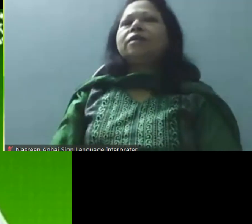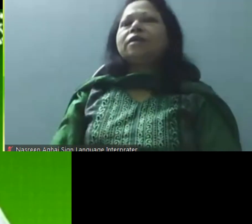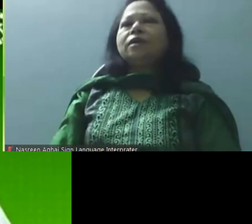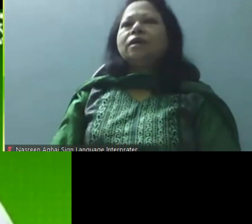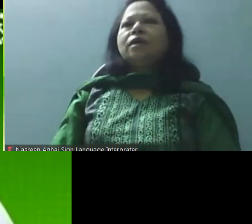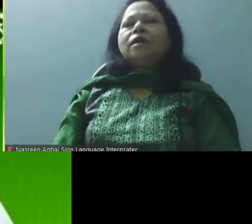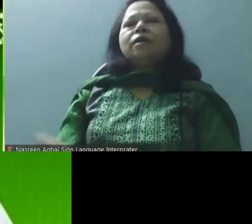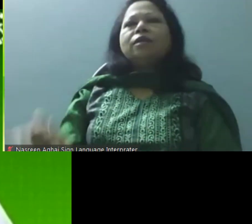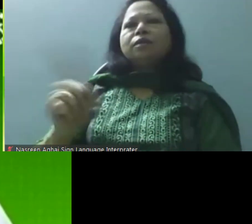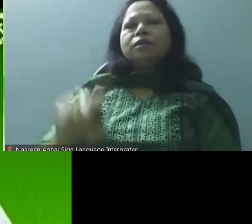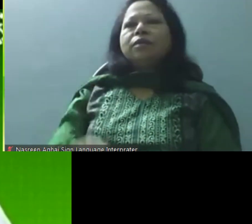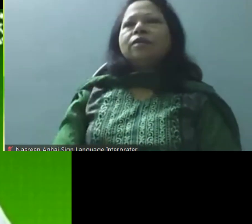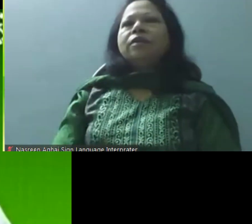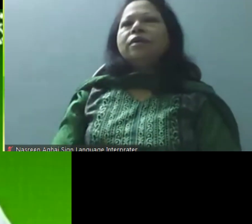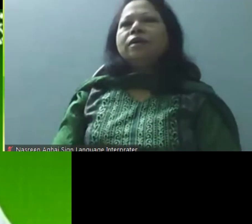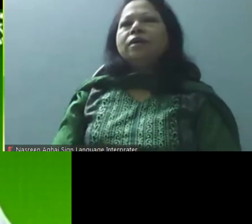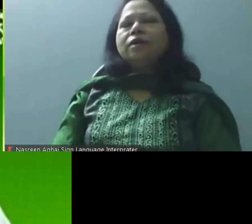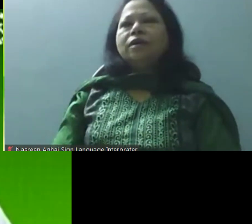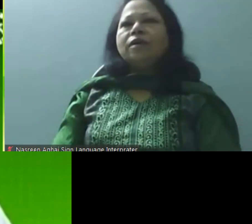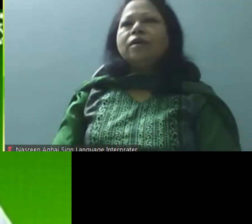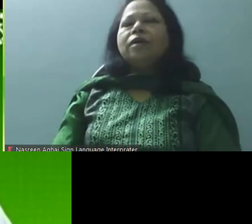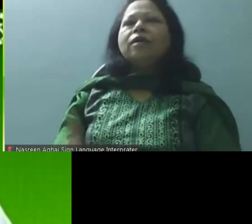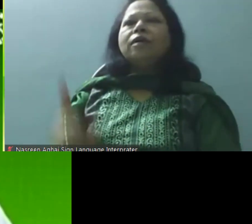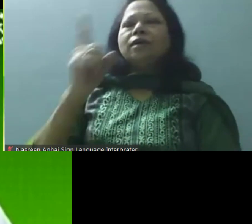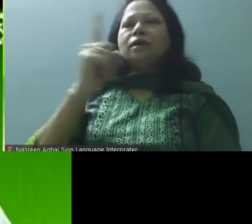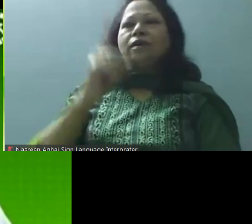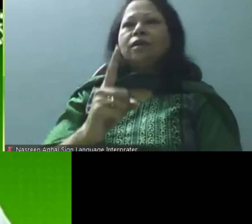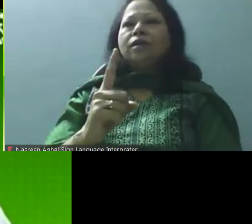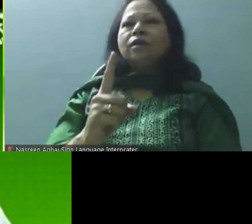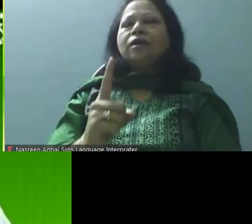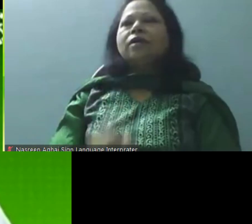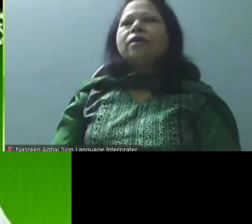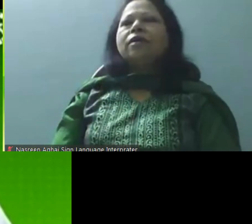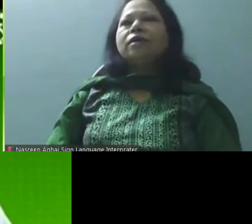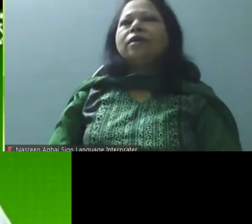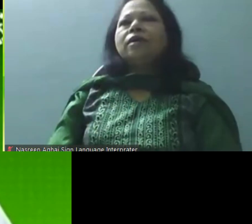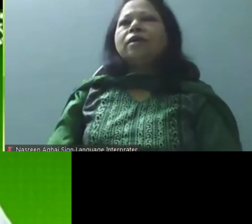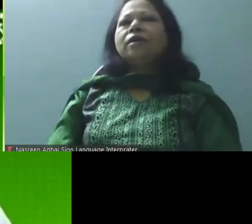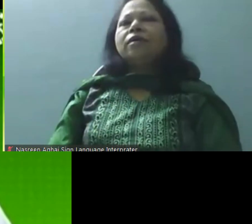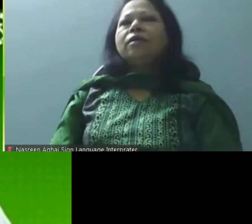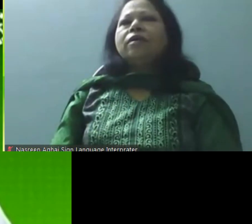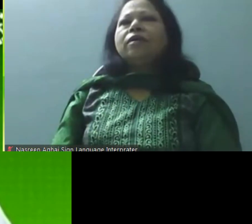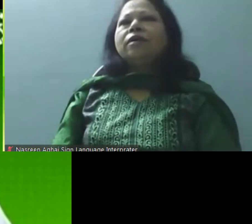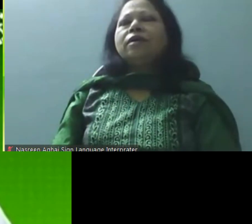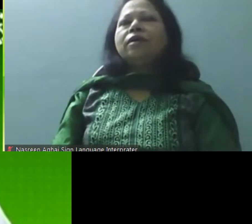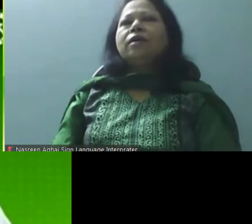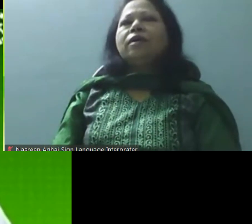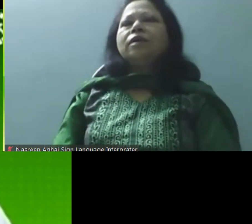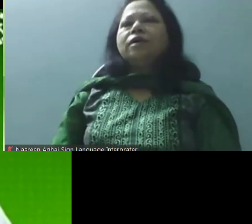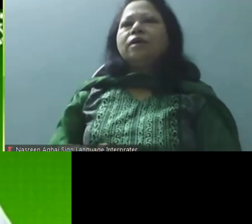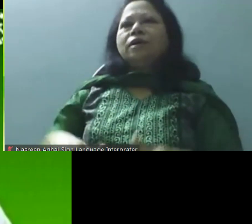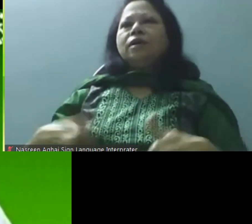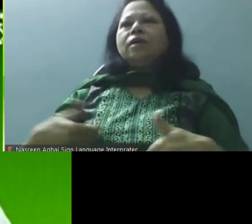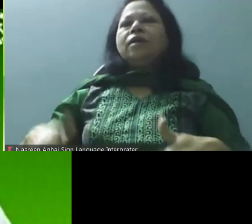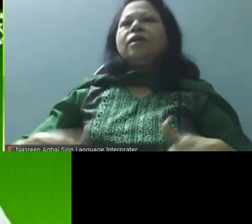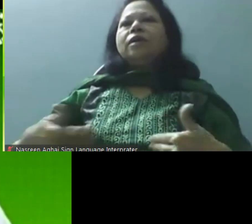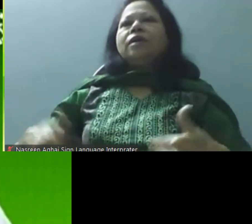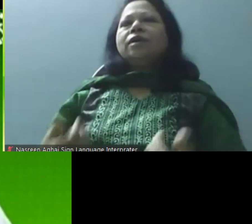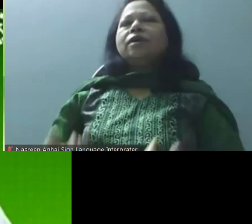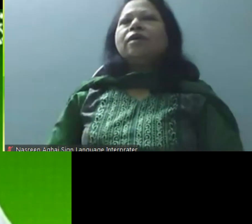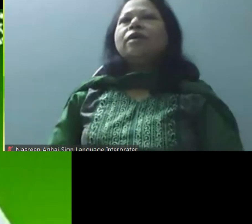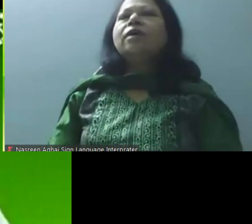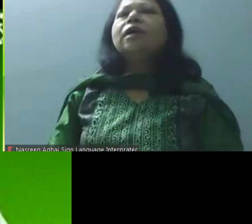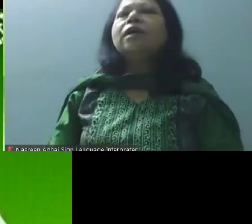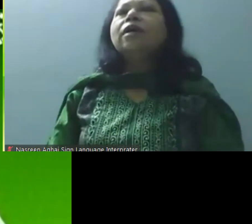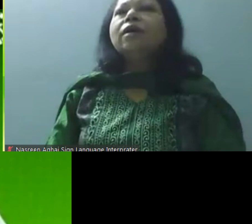Once again, and first of all, I would like to express the deepest thanks